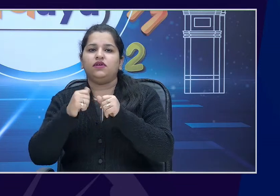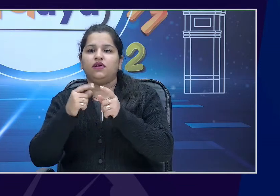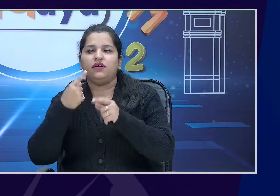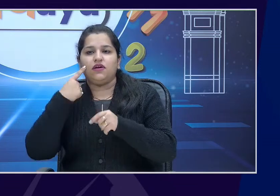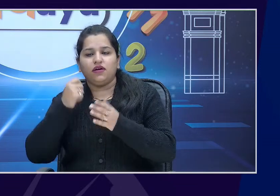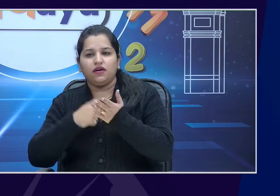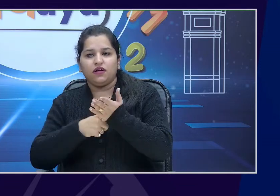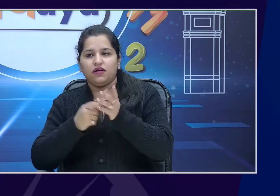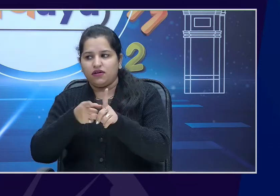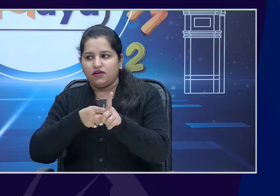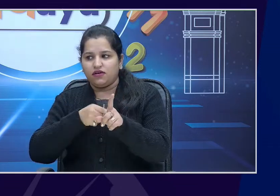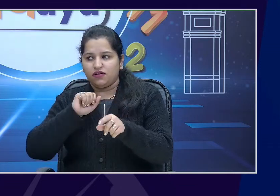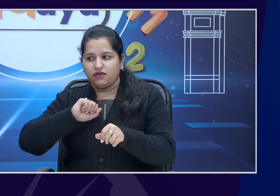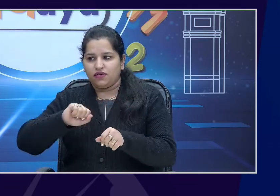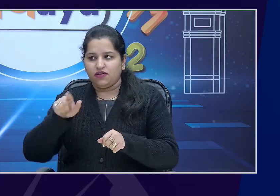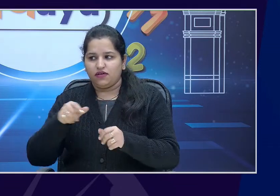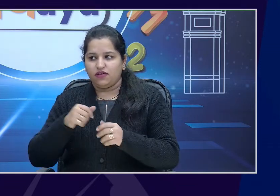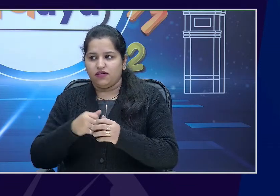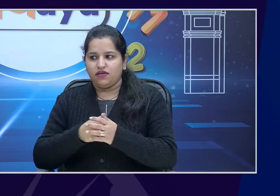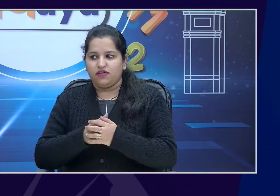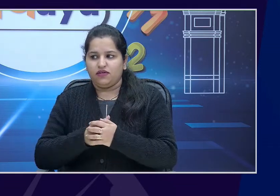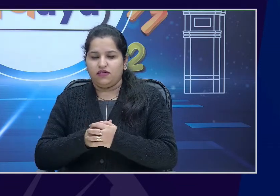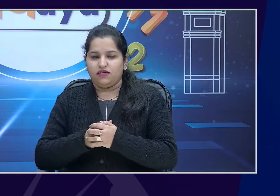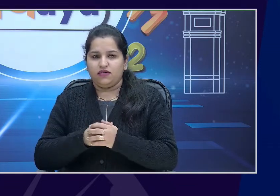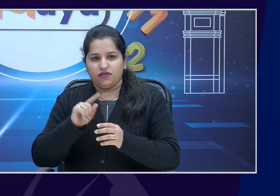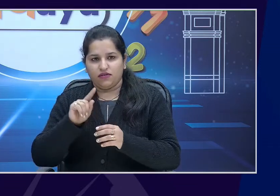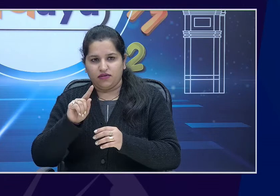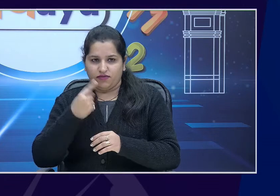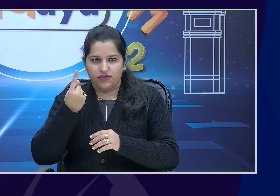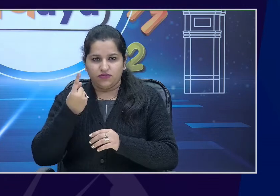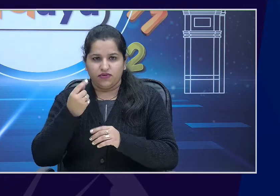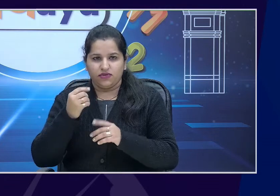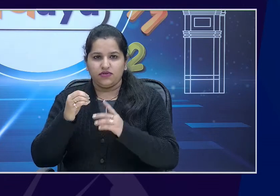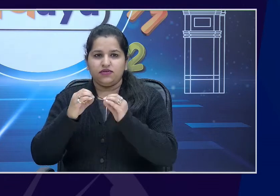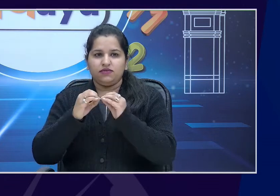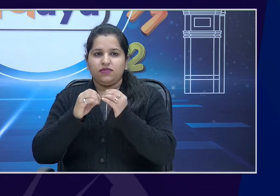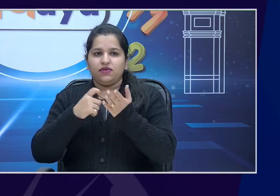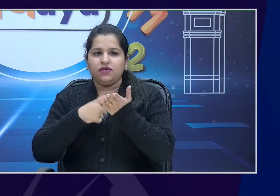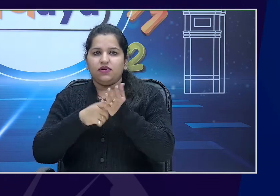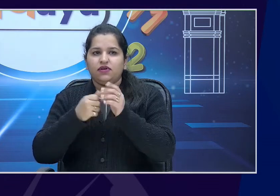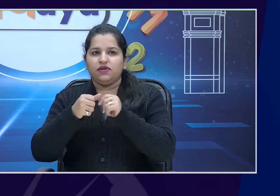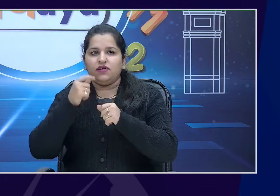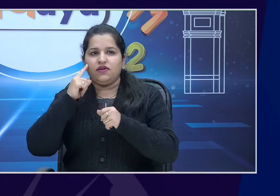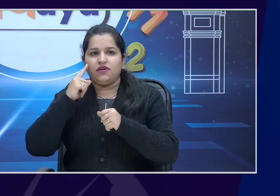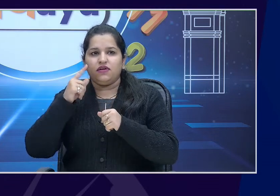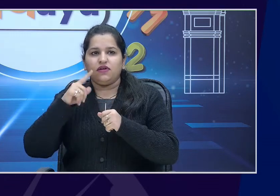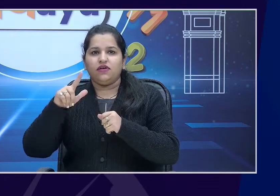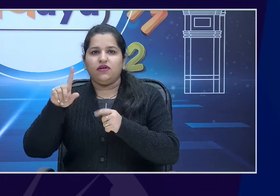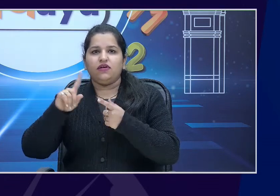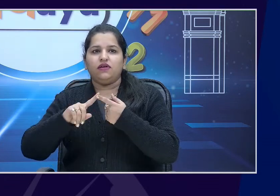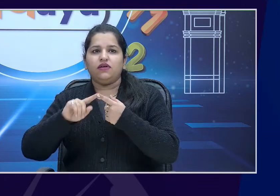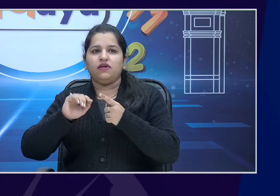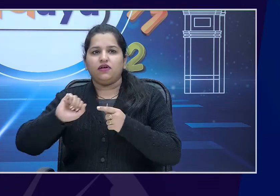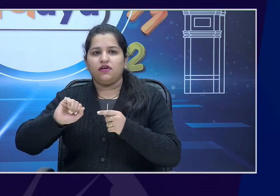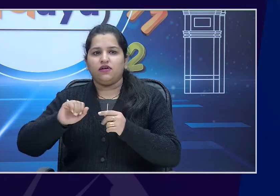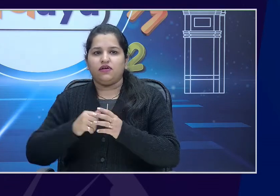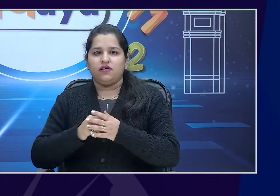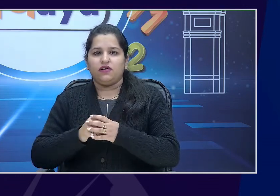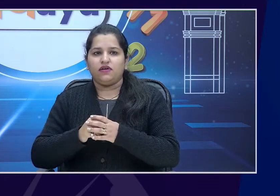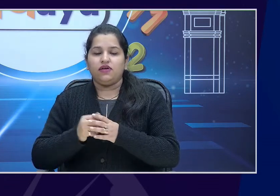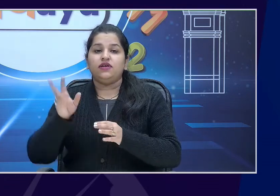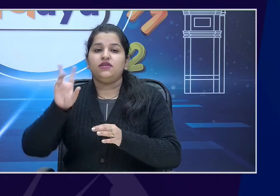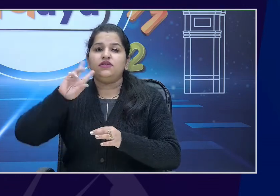It is a Braille diary, the first one. Okay. And the second one is a diary for children with autism.